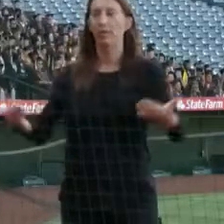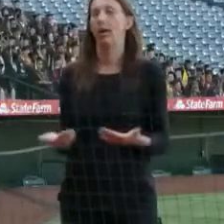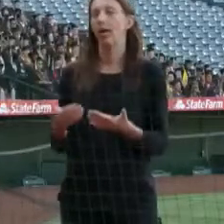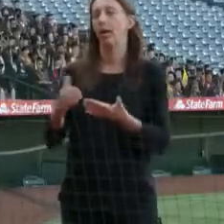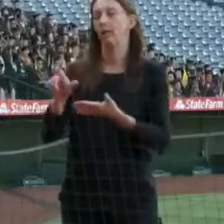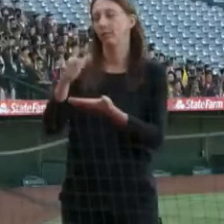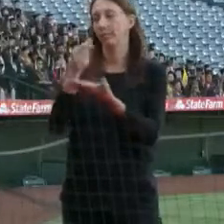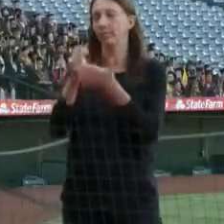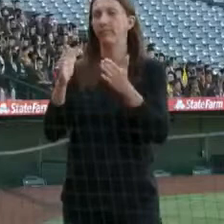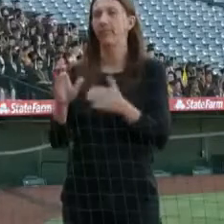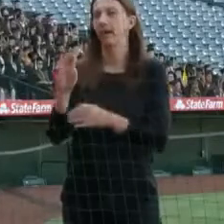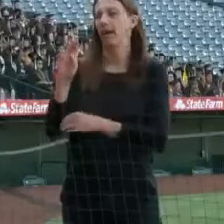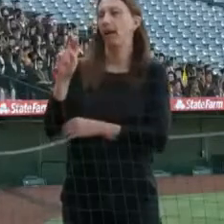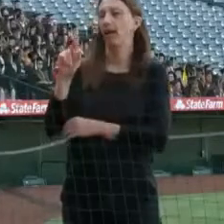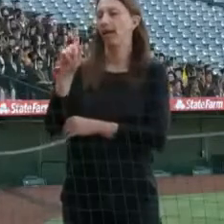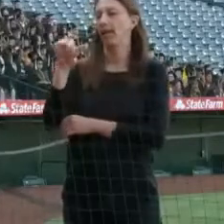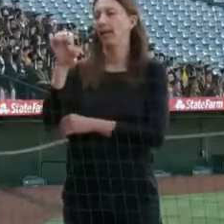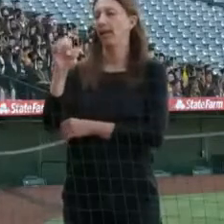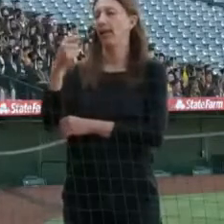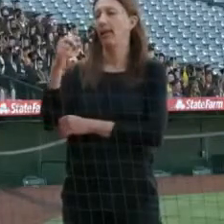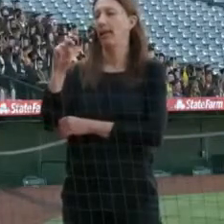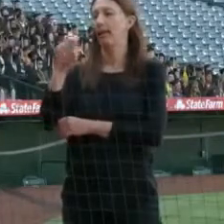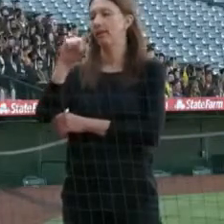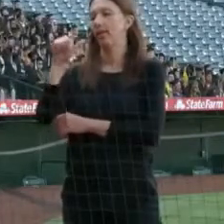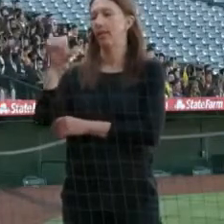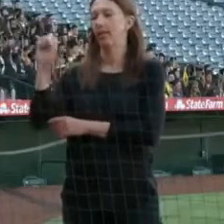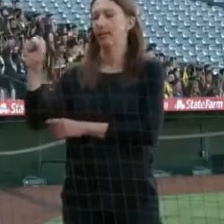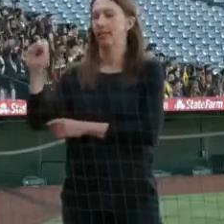alumna, Natalie Gonzalez.